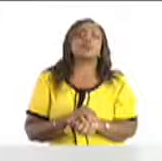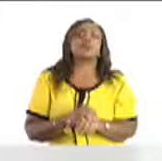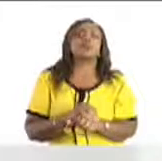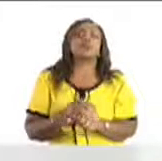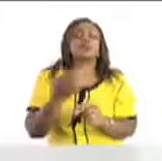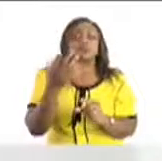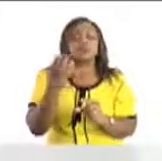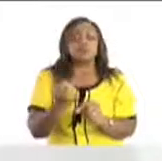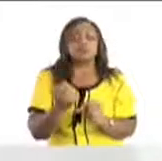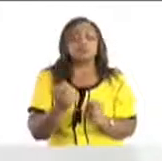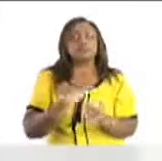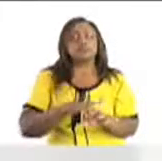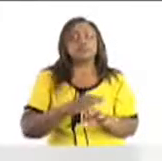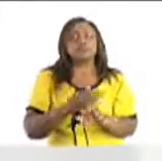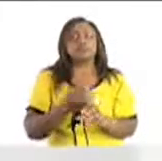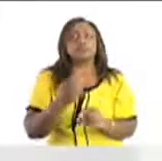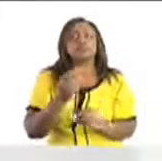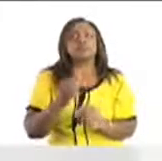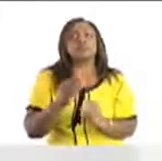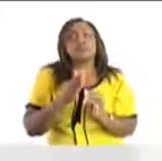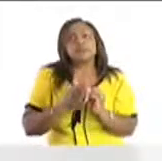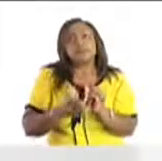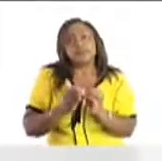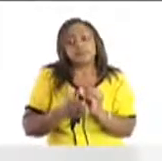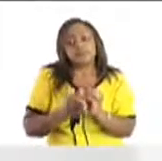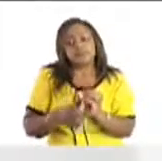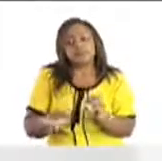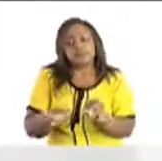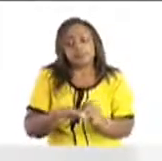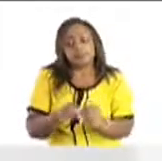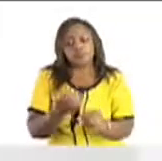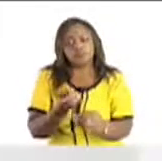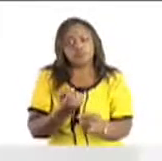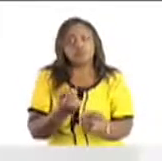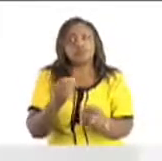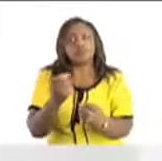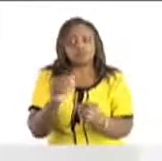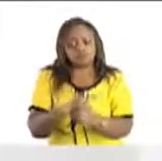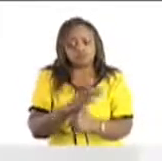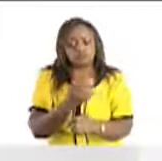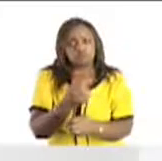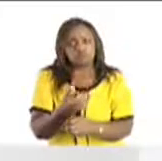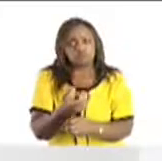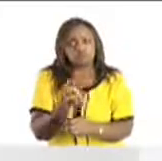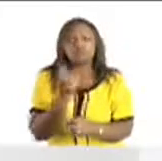We have bread. Bread is made from whole grain,